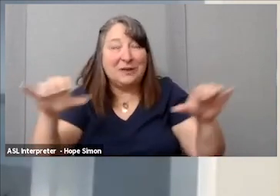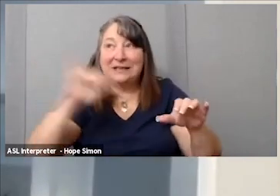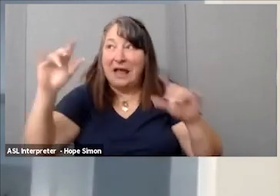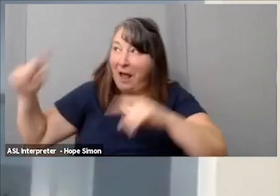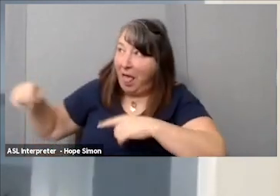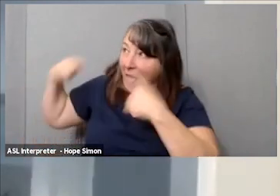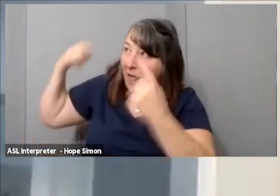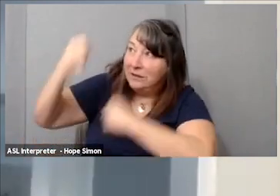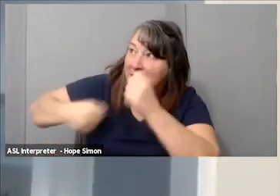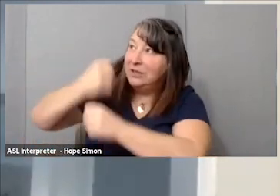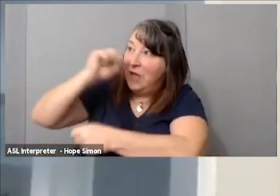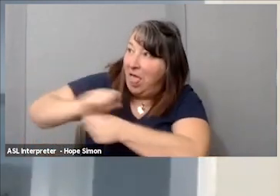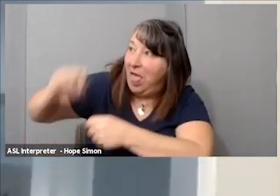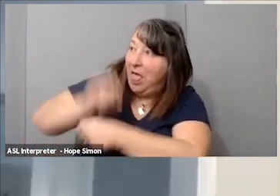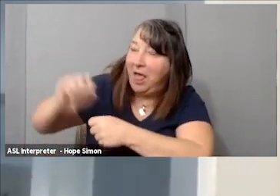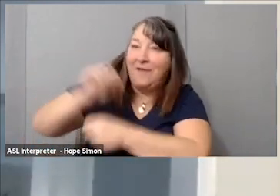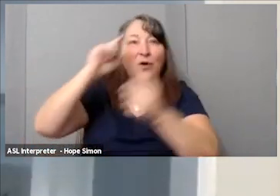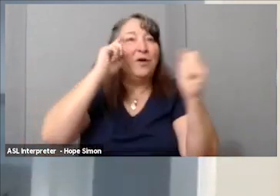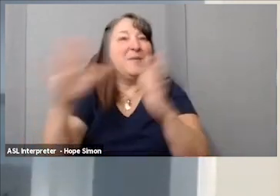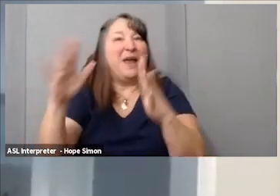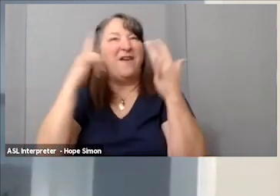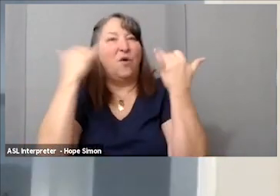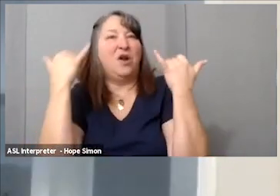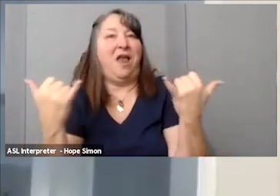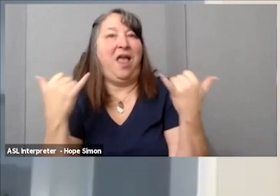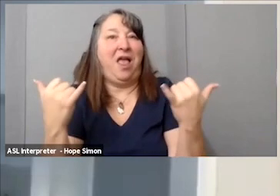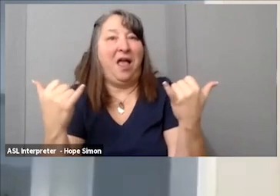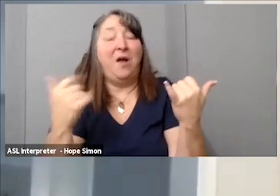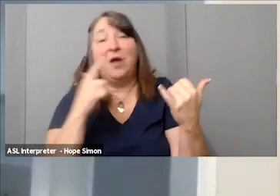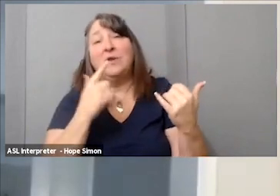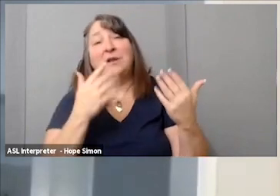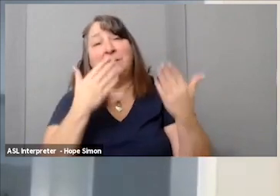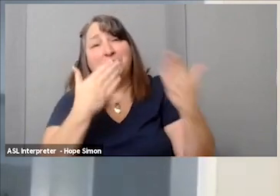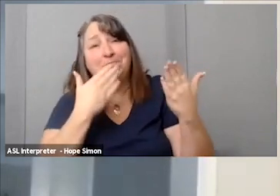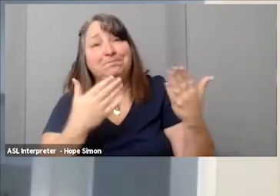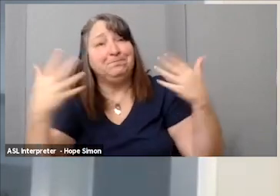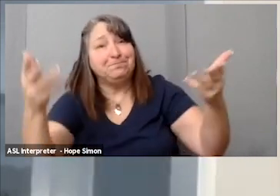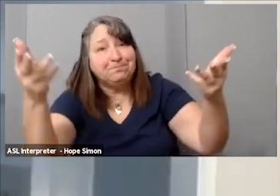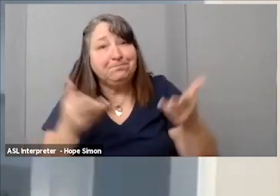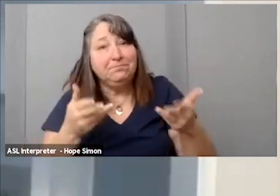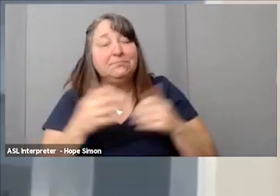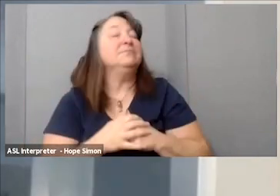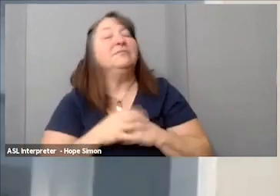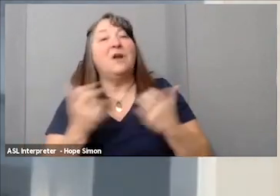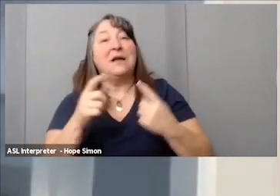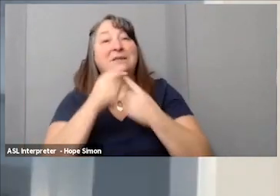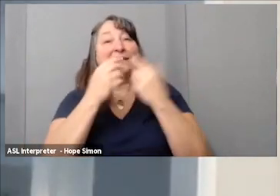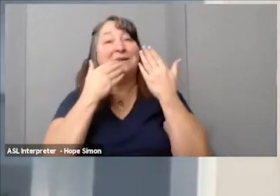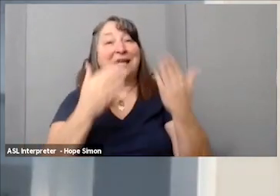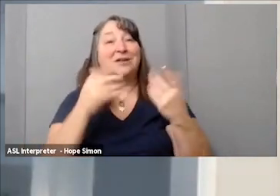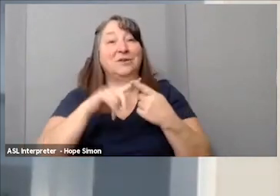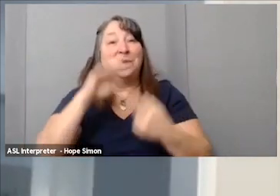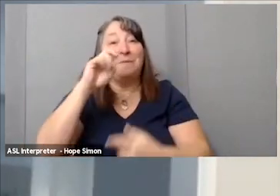all these years for this moment in time, and it's so welcome. I want to give a very special thank you to not just